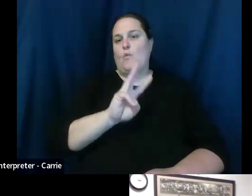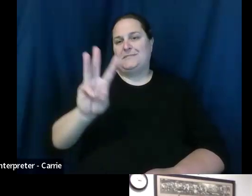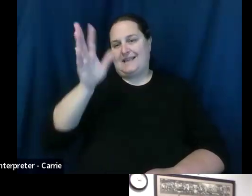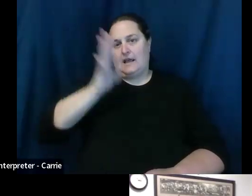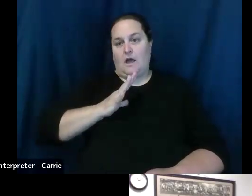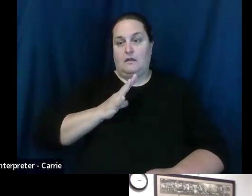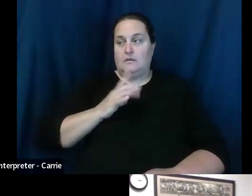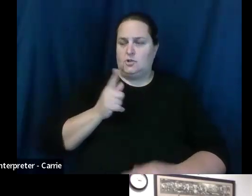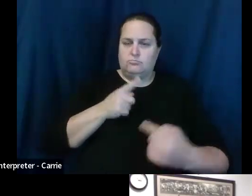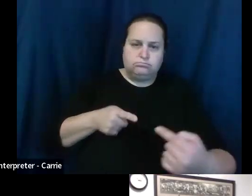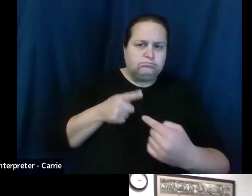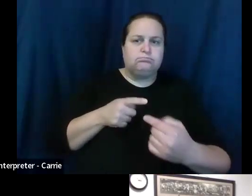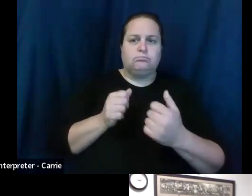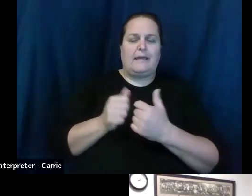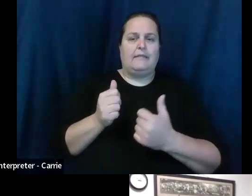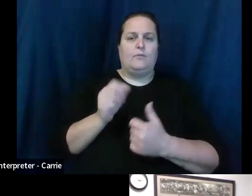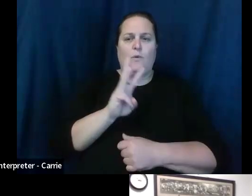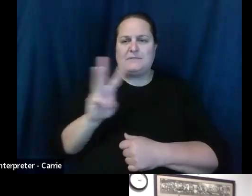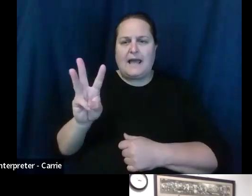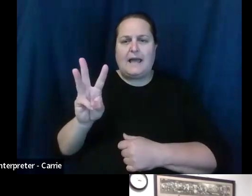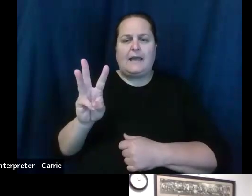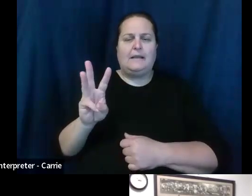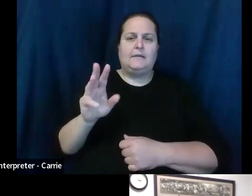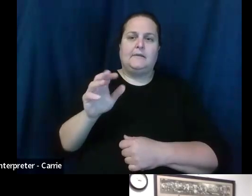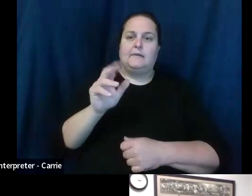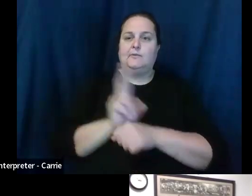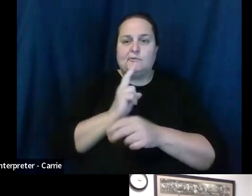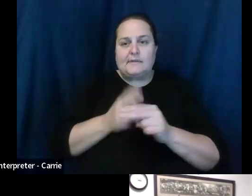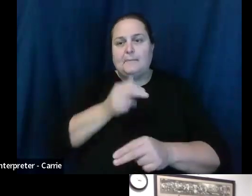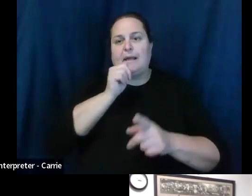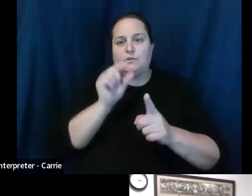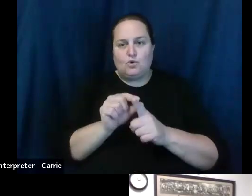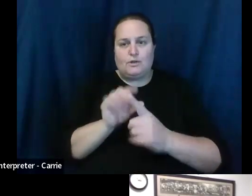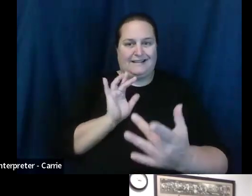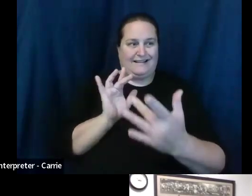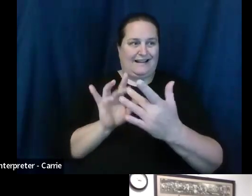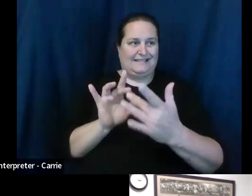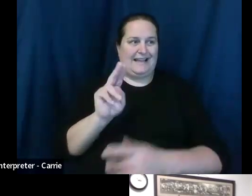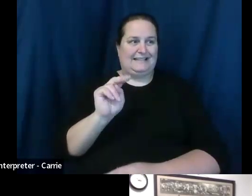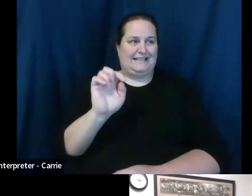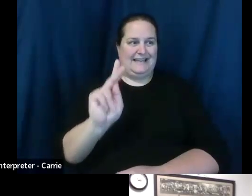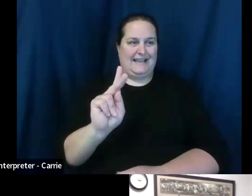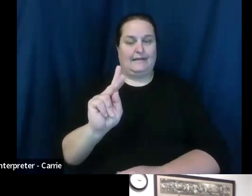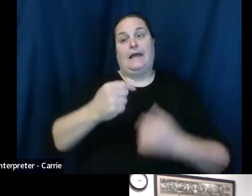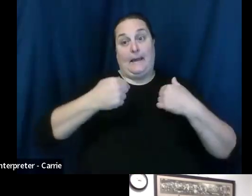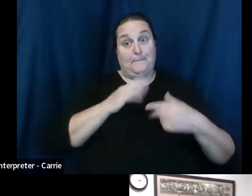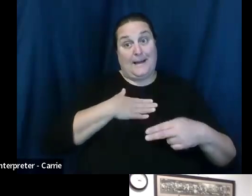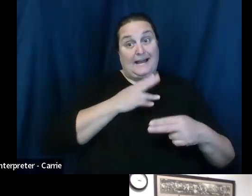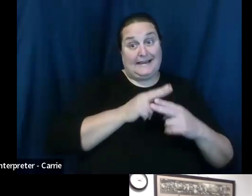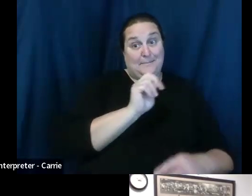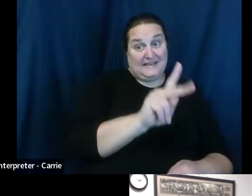specifically, trouble with your username password stuff, he's the guy that you want to reach out to. There's two Nicks. It's a little